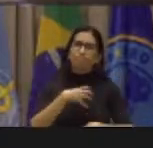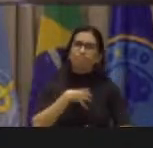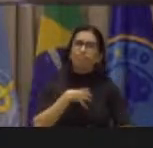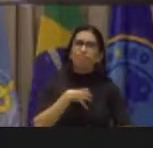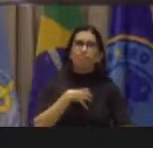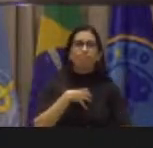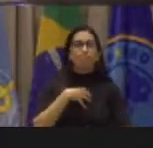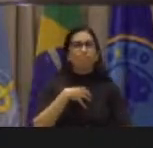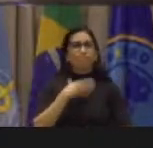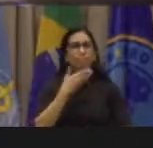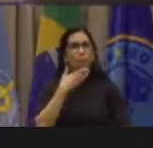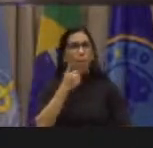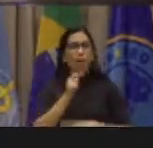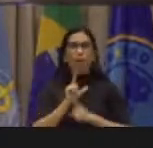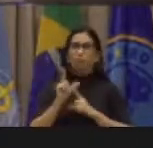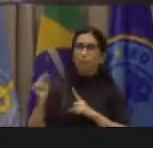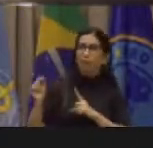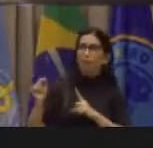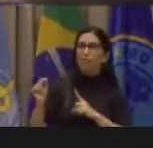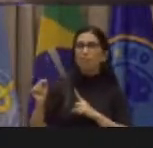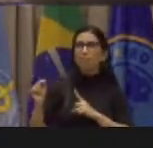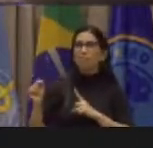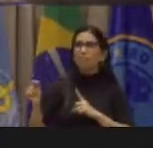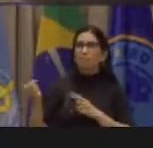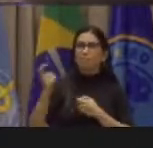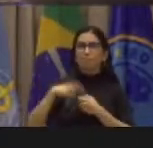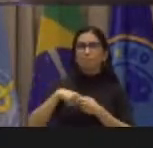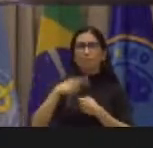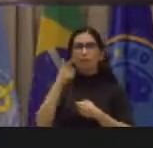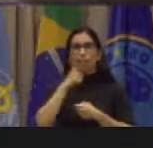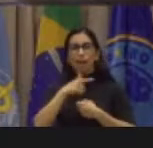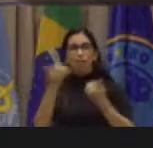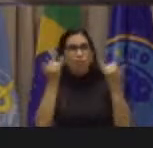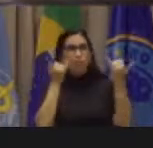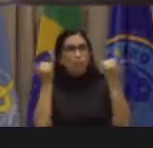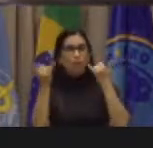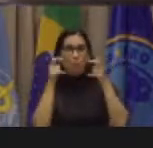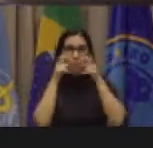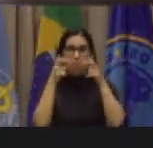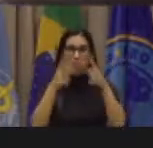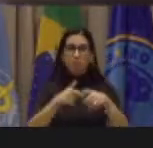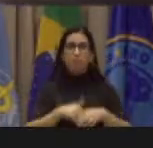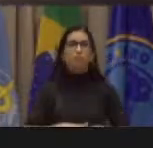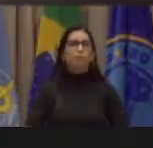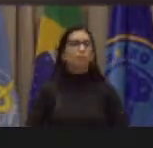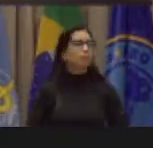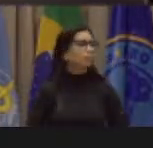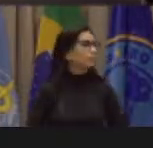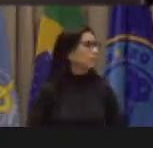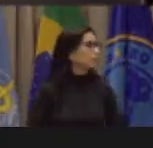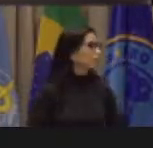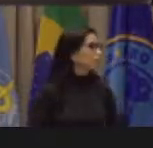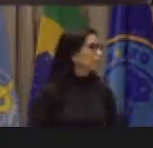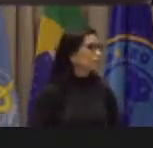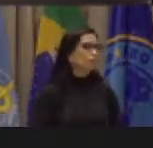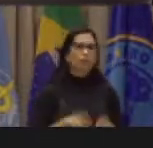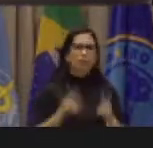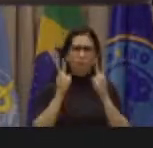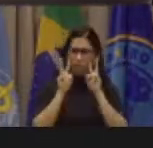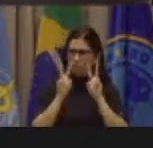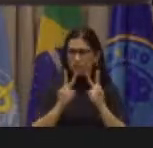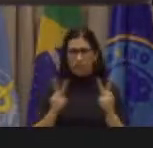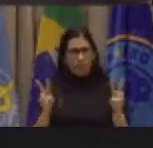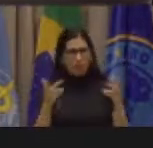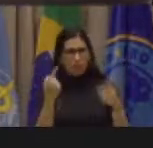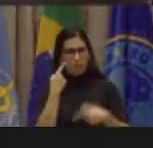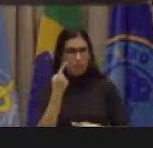that makes us leave here better than when we got here, and to have so many interesting ideas. Many